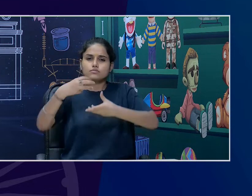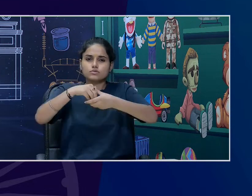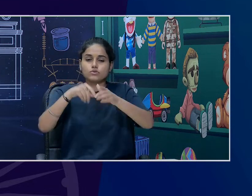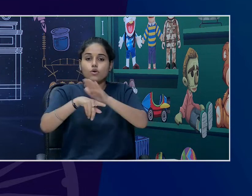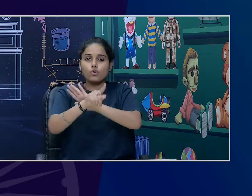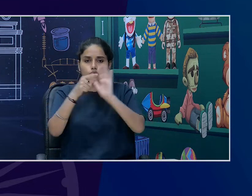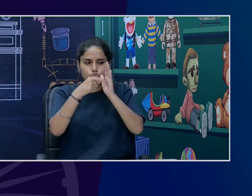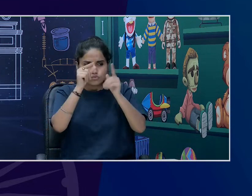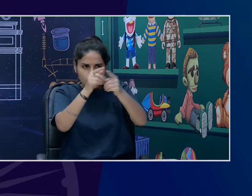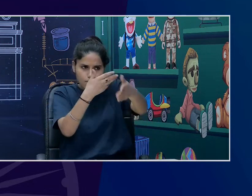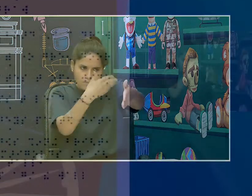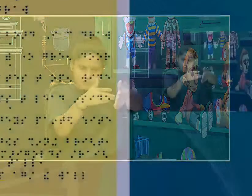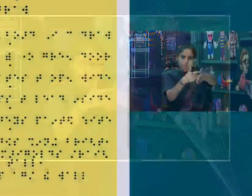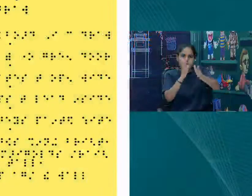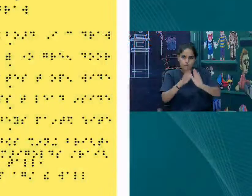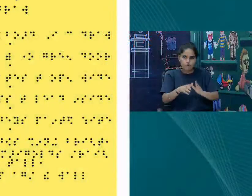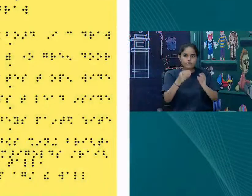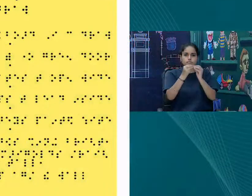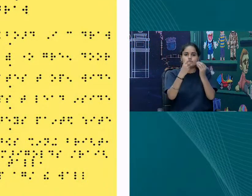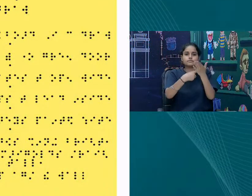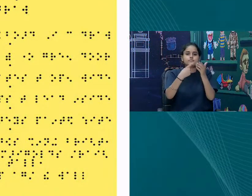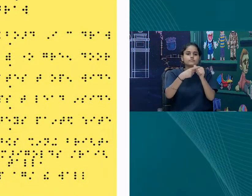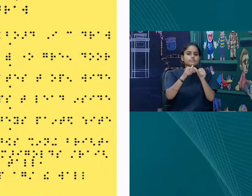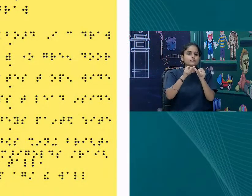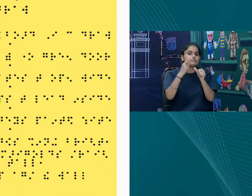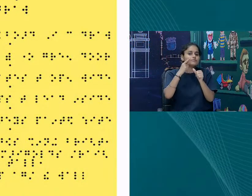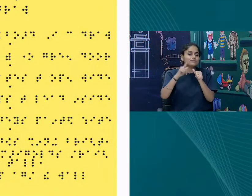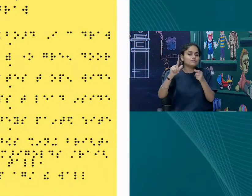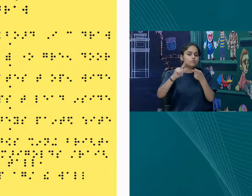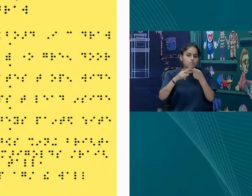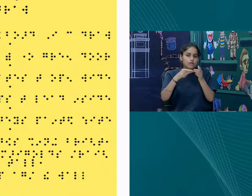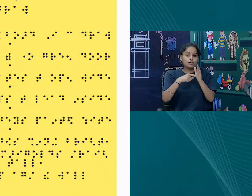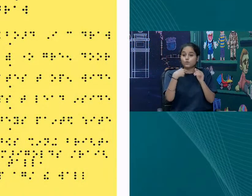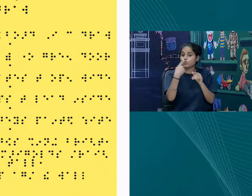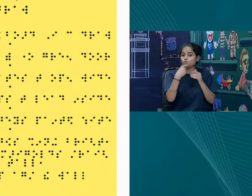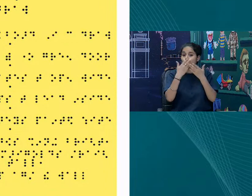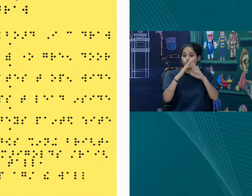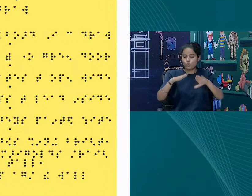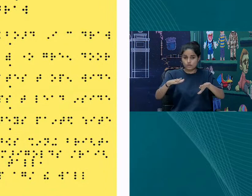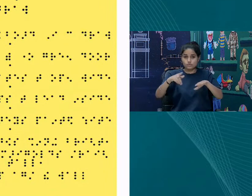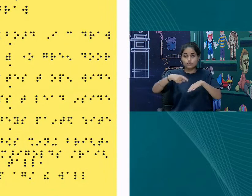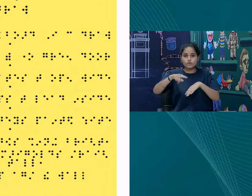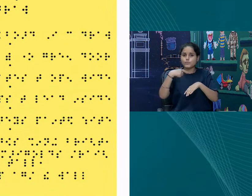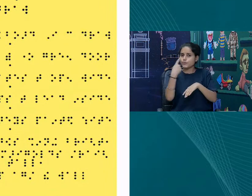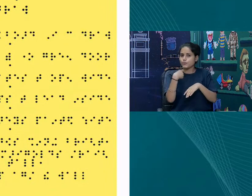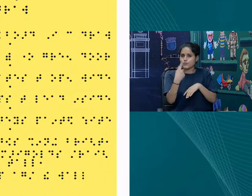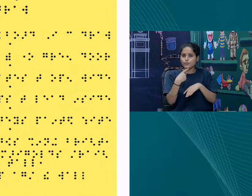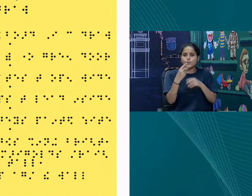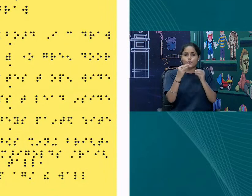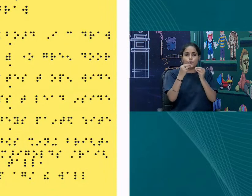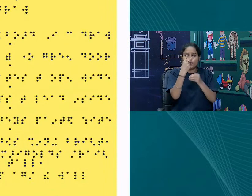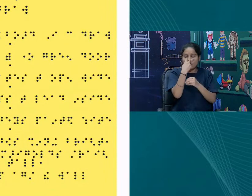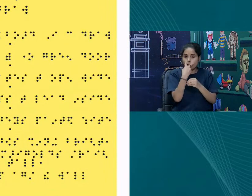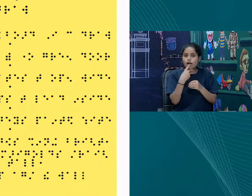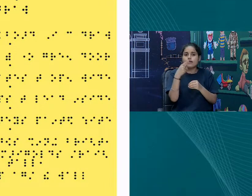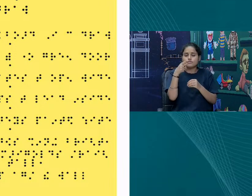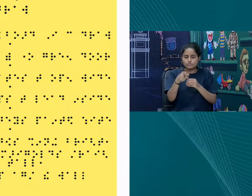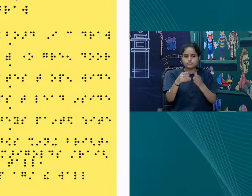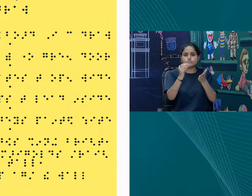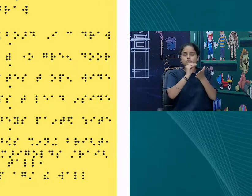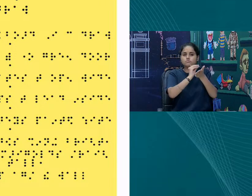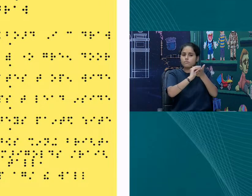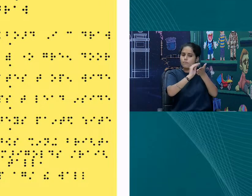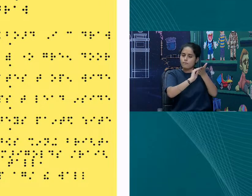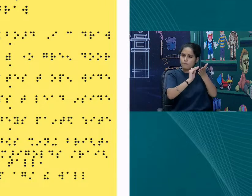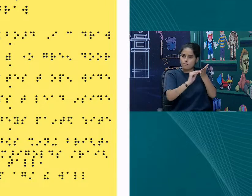Braille. So we can cater other students in the classroom as well. So we have, like we